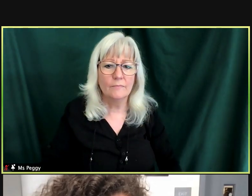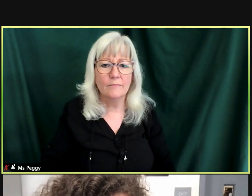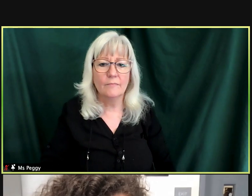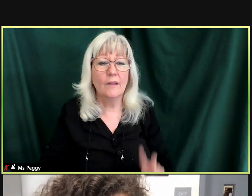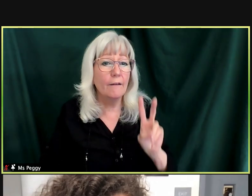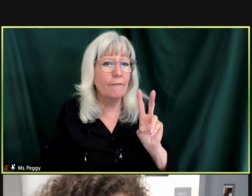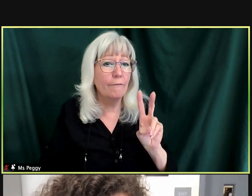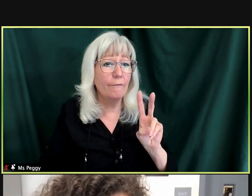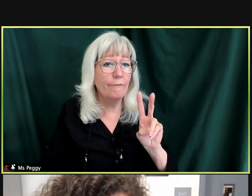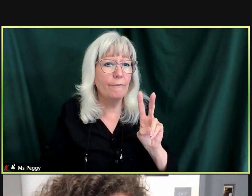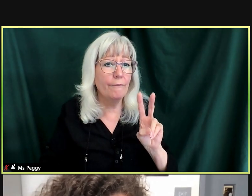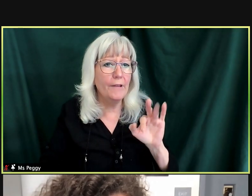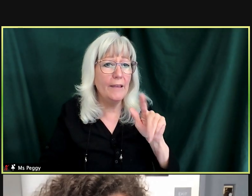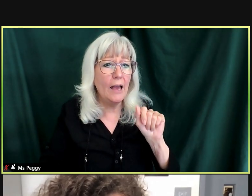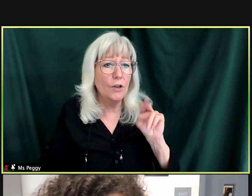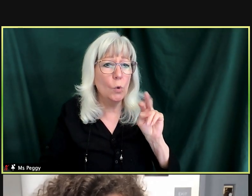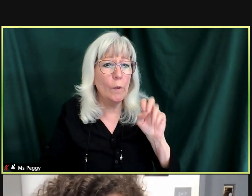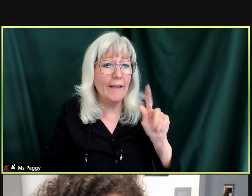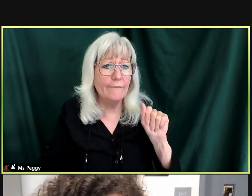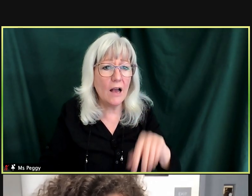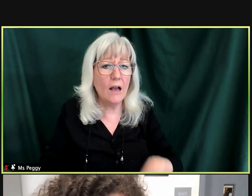Villanueva, Bodison,